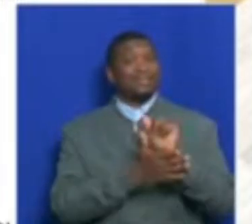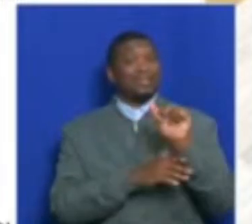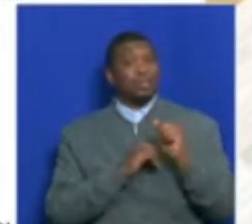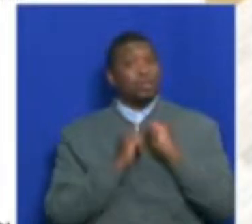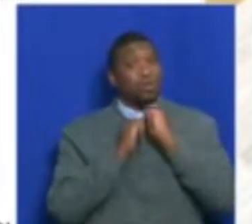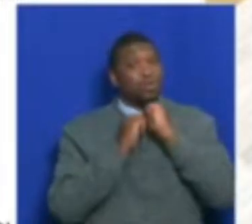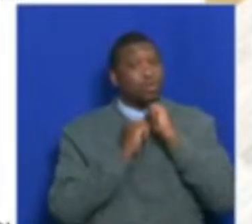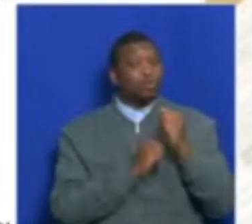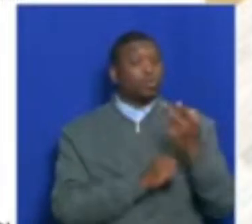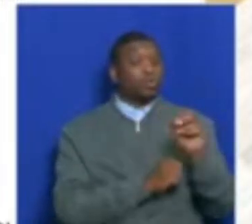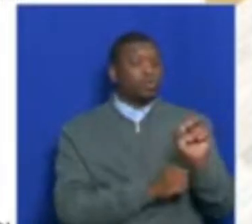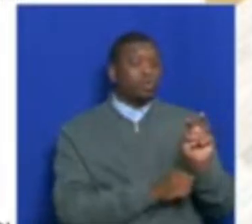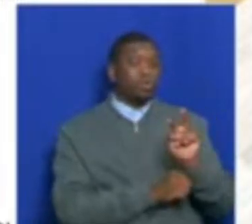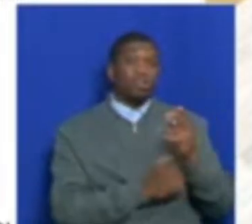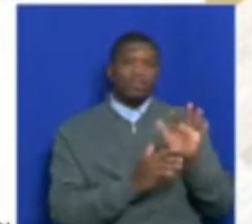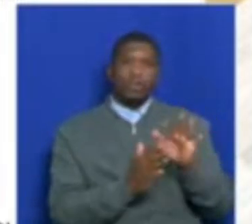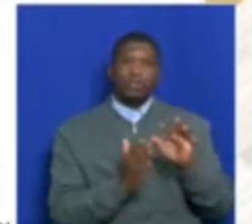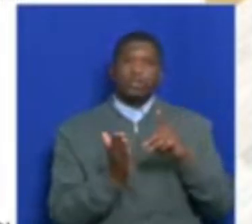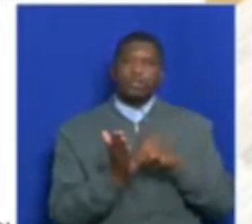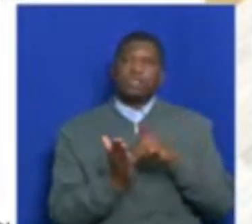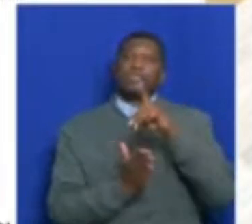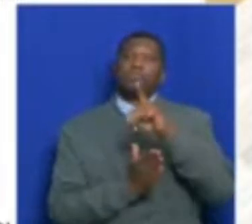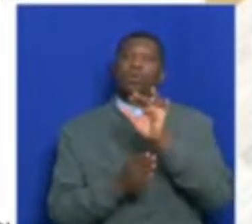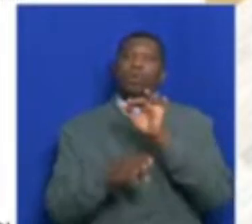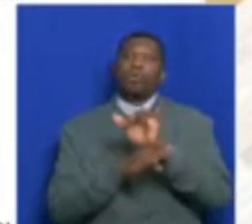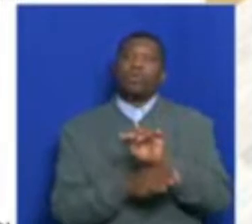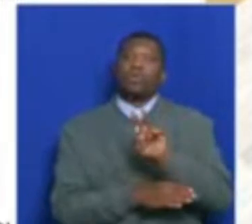was deposited in cash